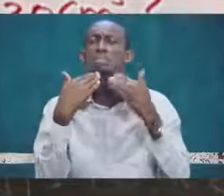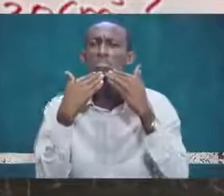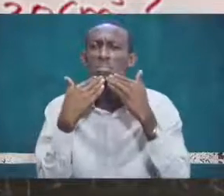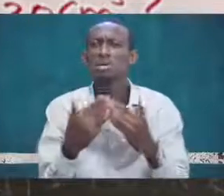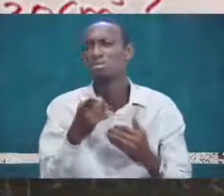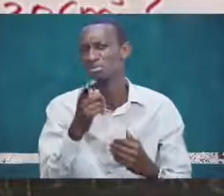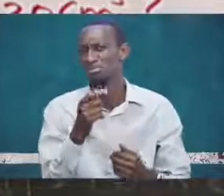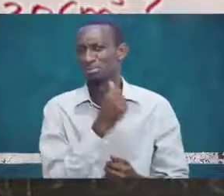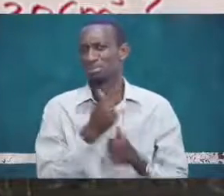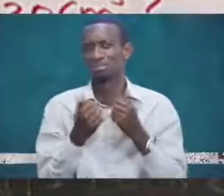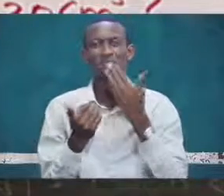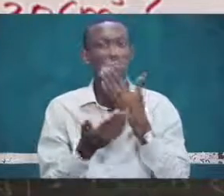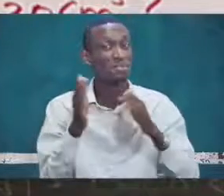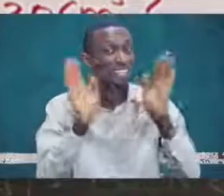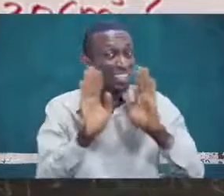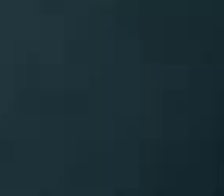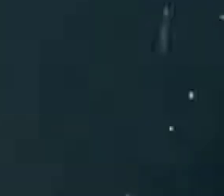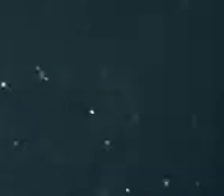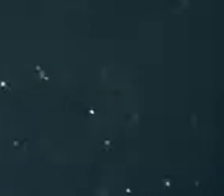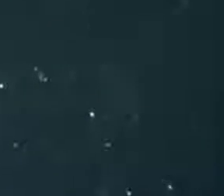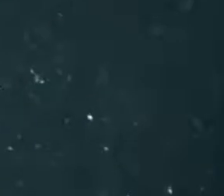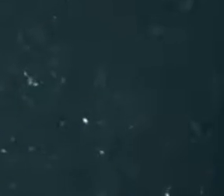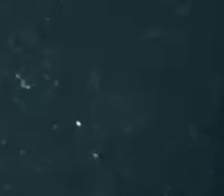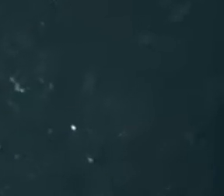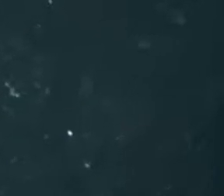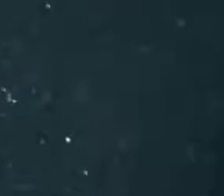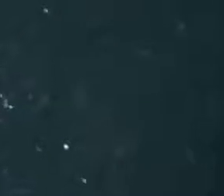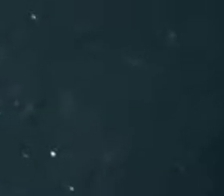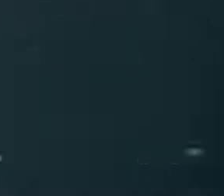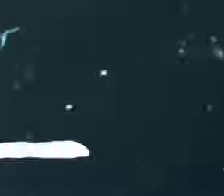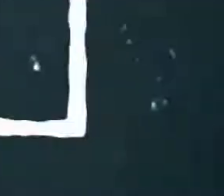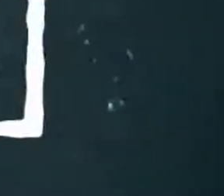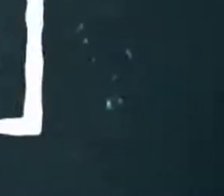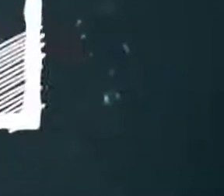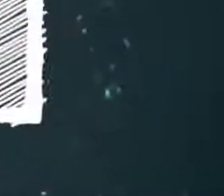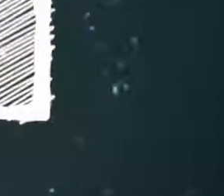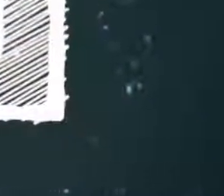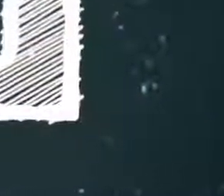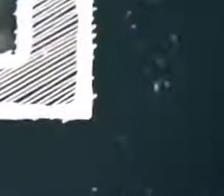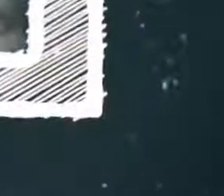kind. Bye.